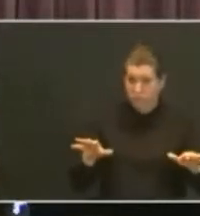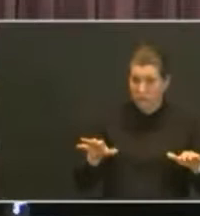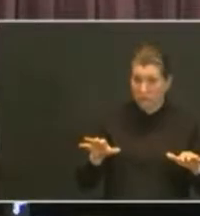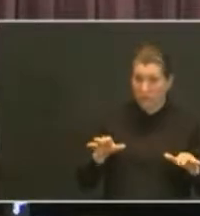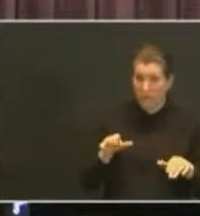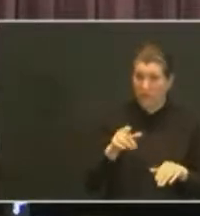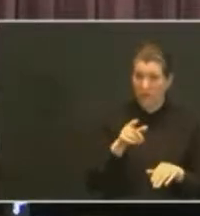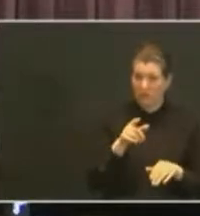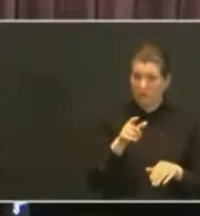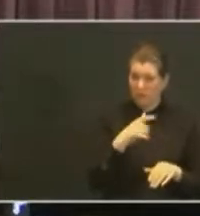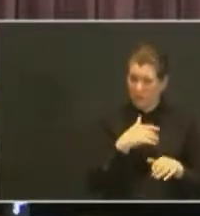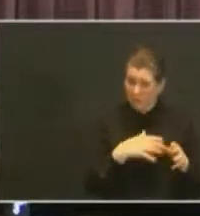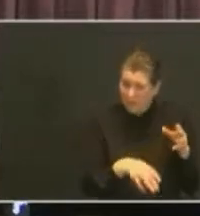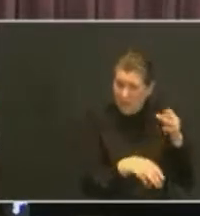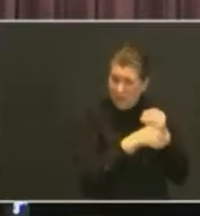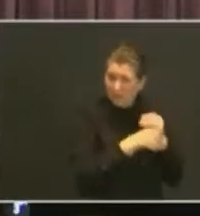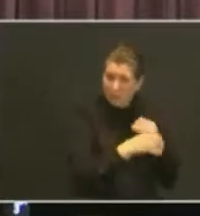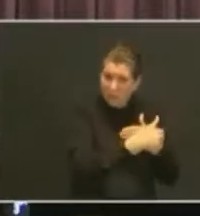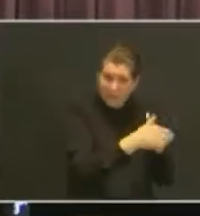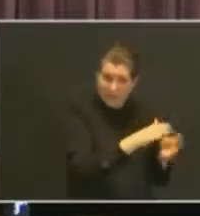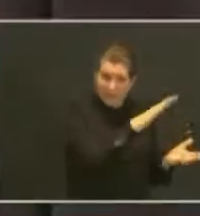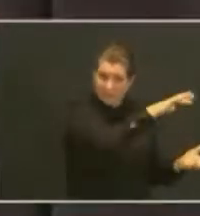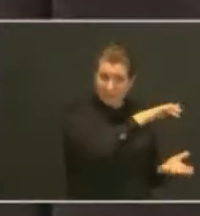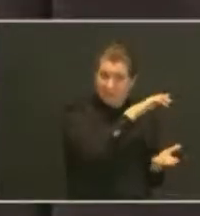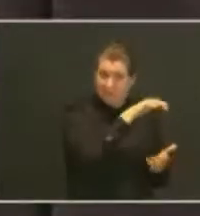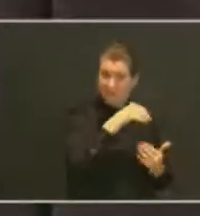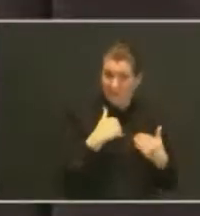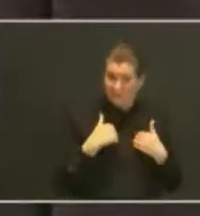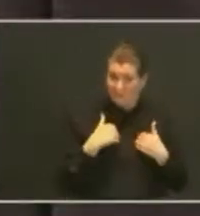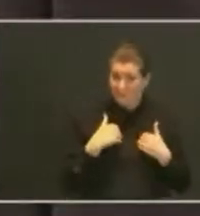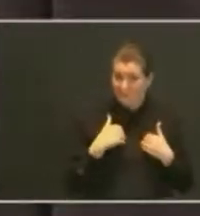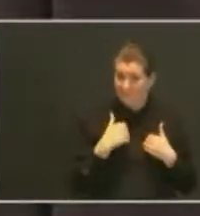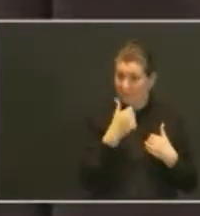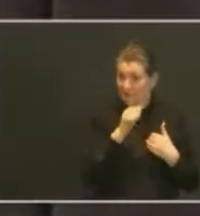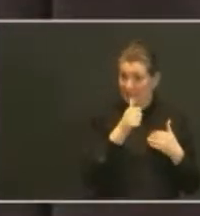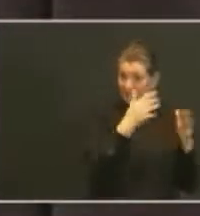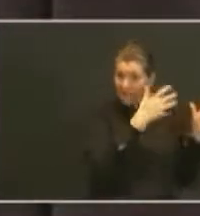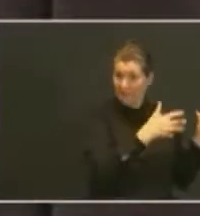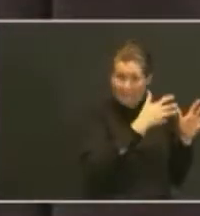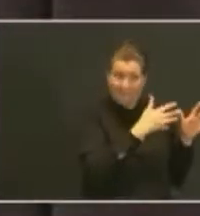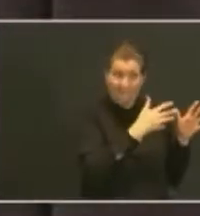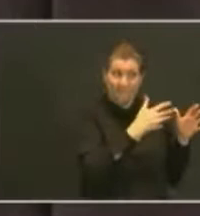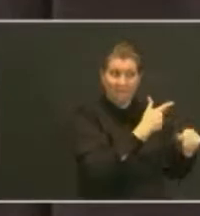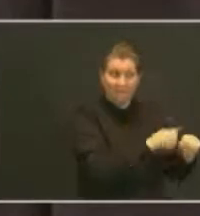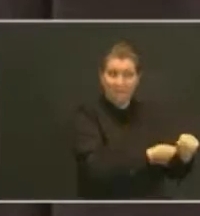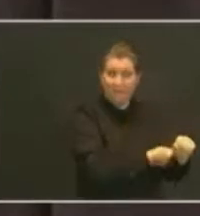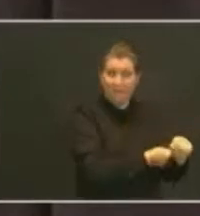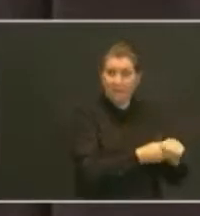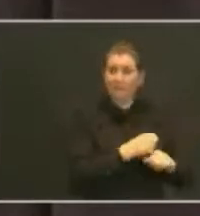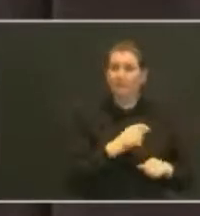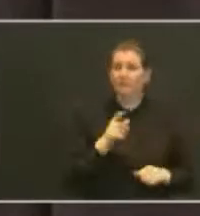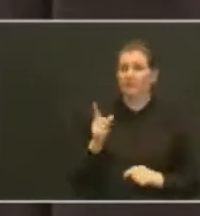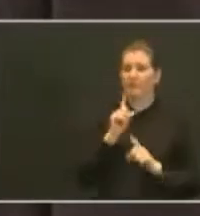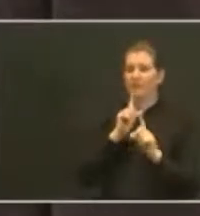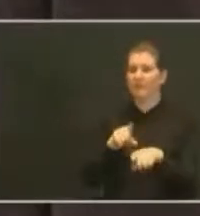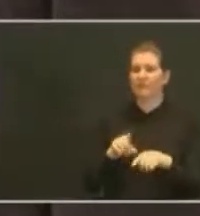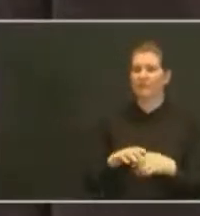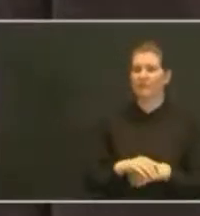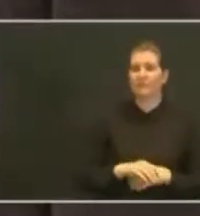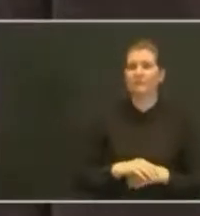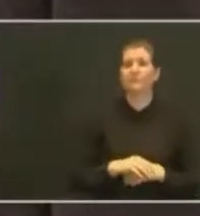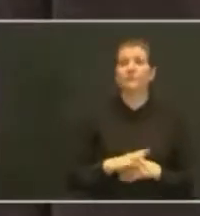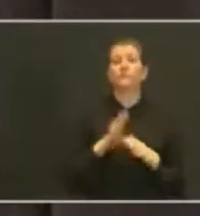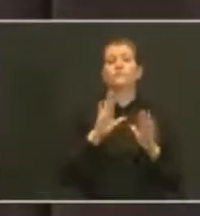extra? I guess the disconnect is there an extra supply sitting there that can now go in right away? As we cut back